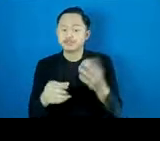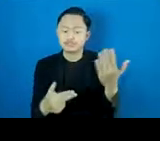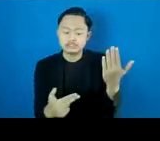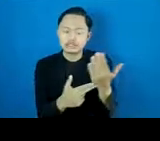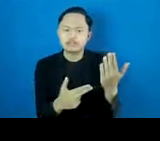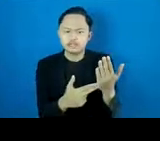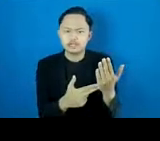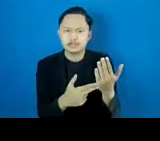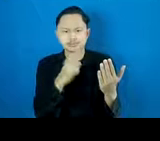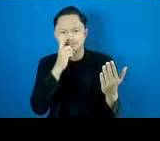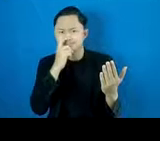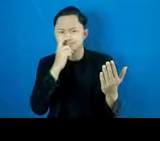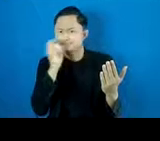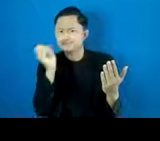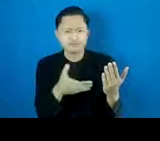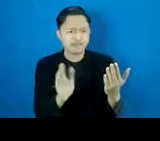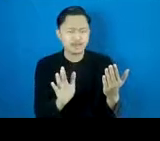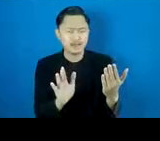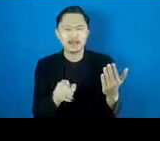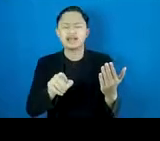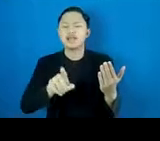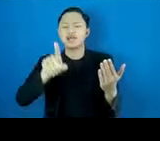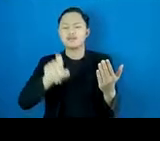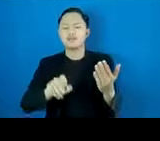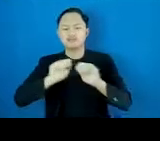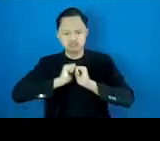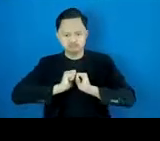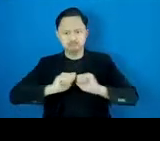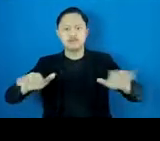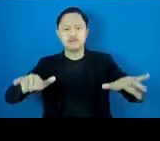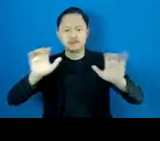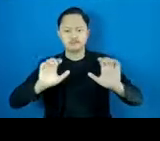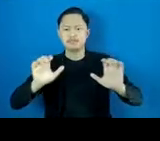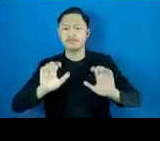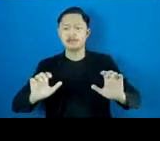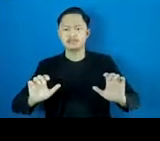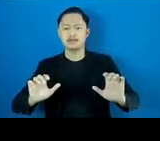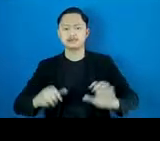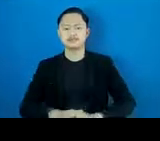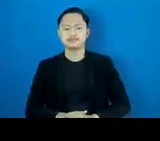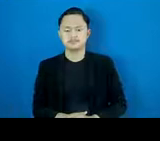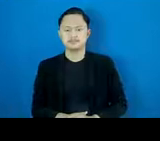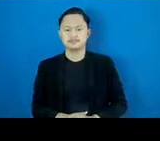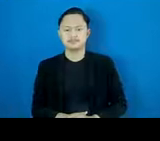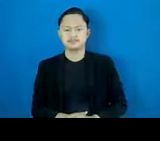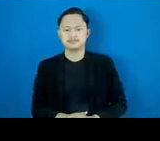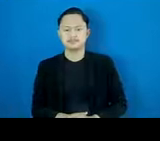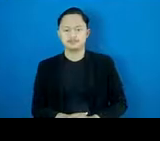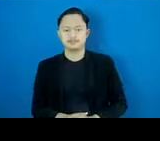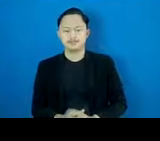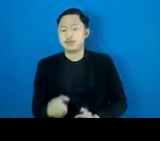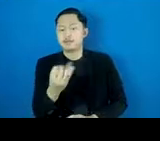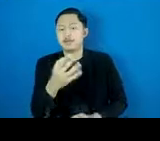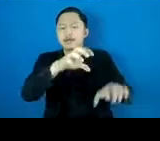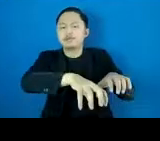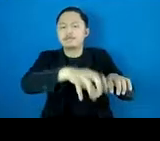fast charging, needs to be looked at in advance. There are multiple approvals that are